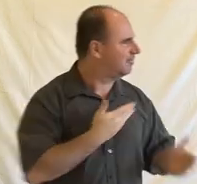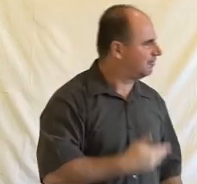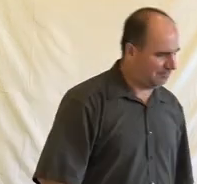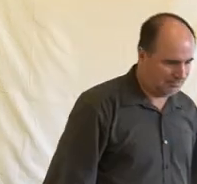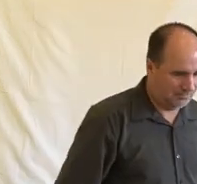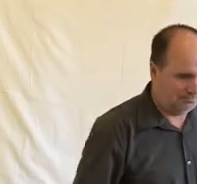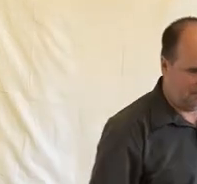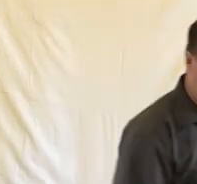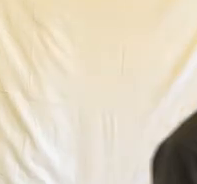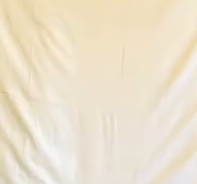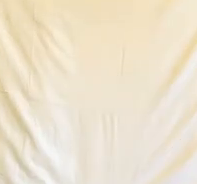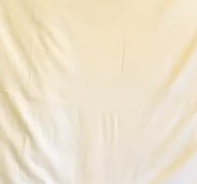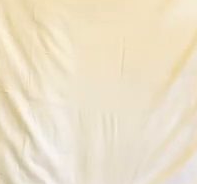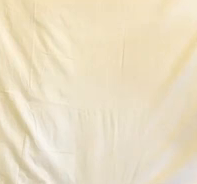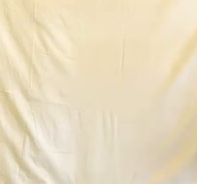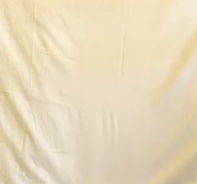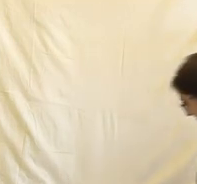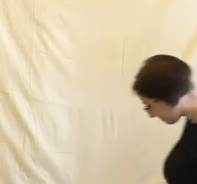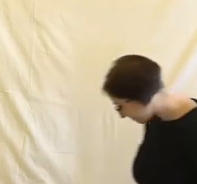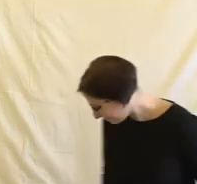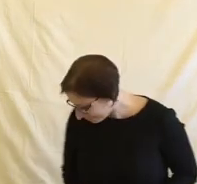you can't... Yes, I'm sorry.